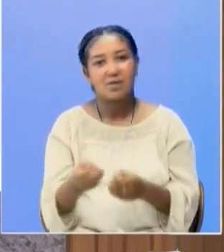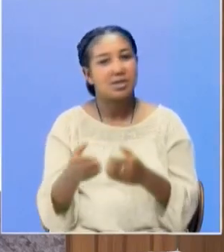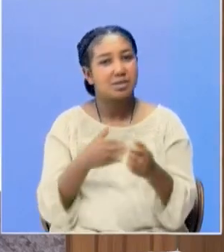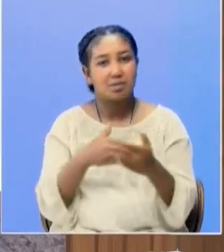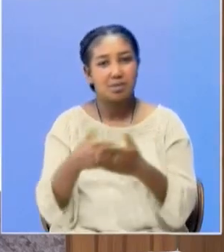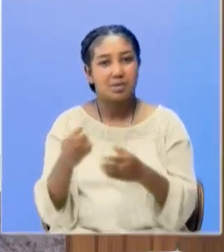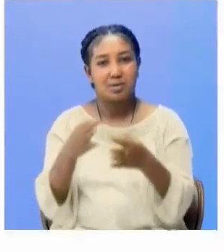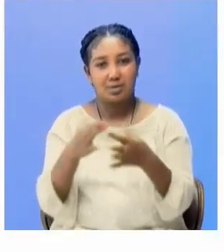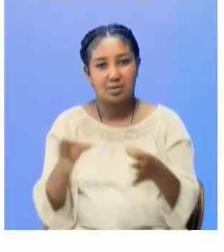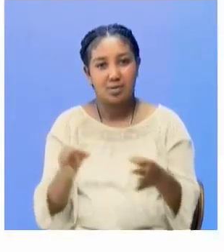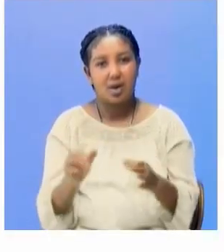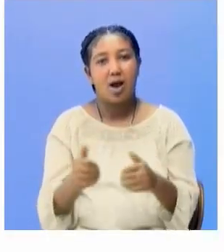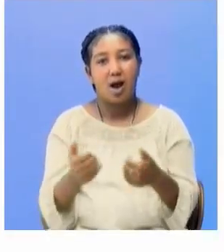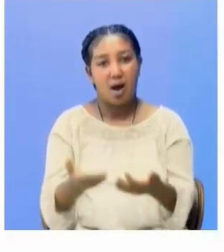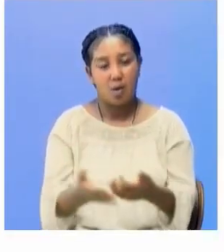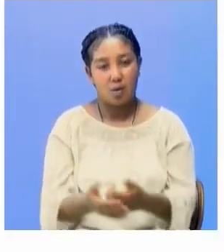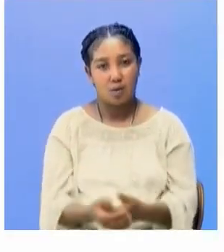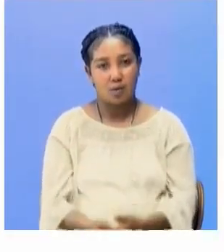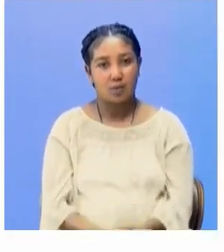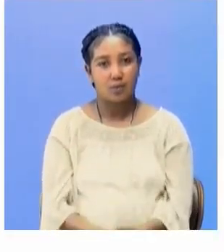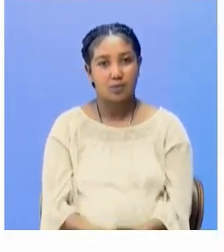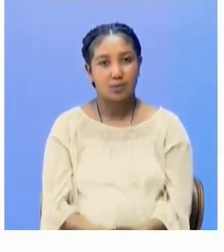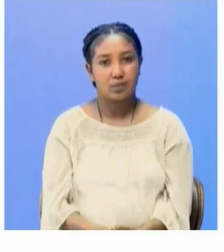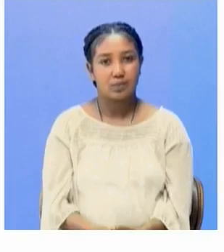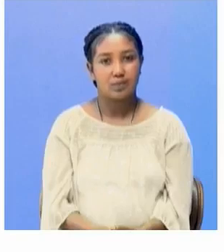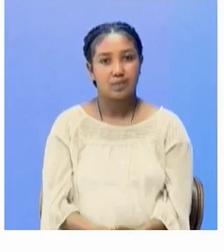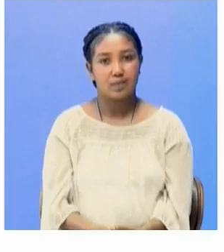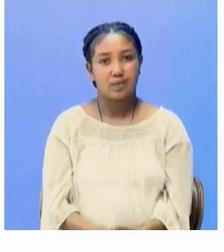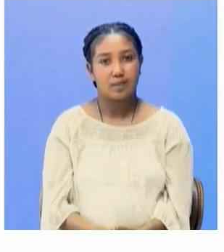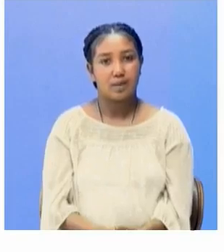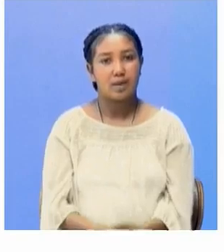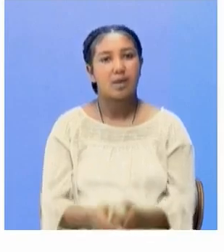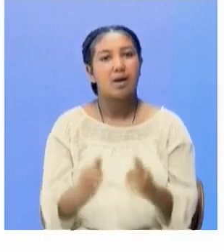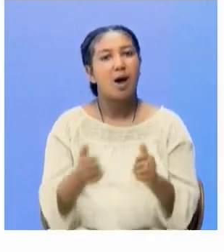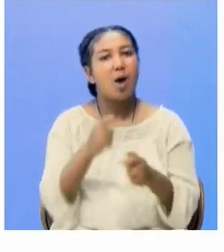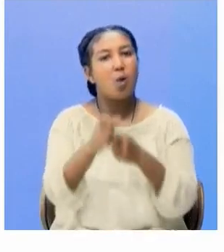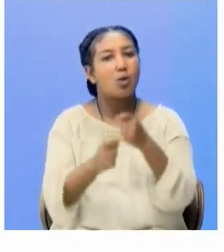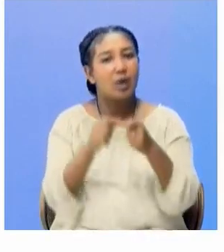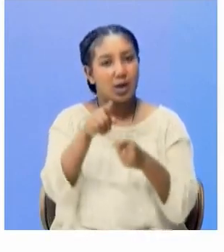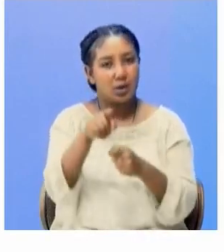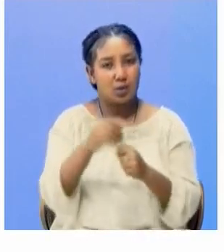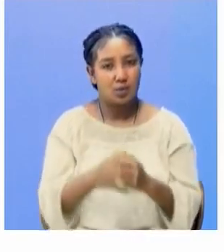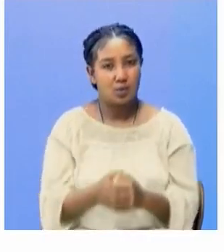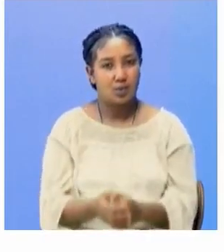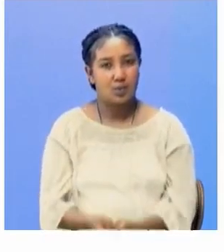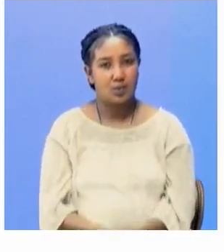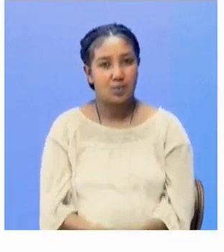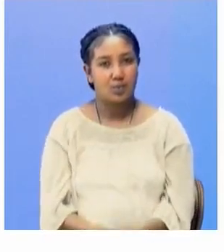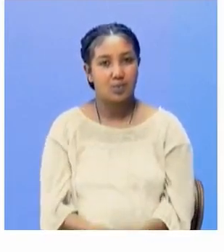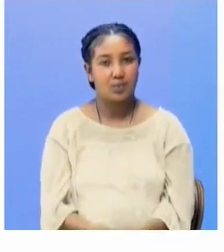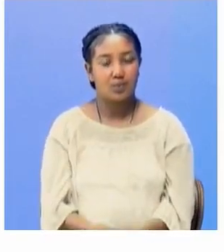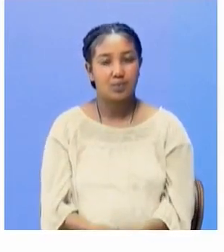one. How old are you?